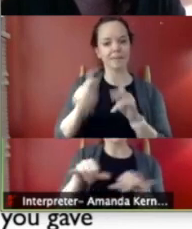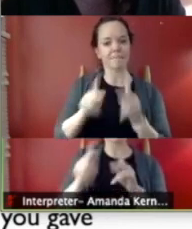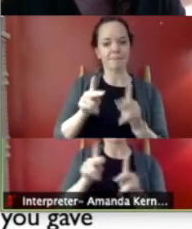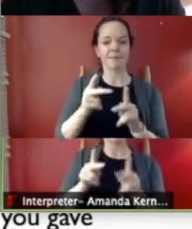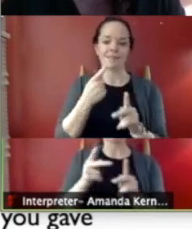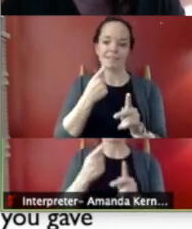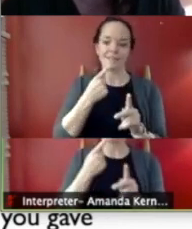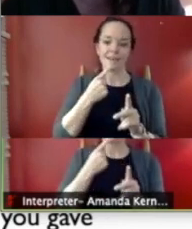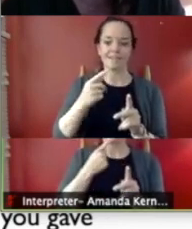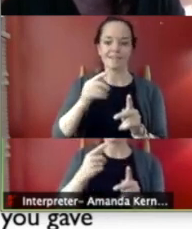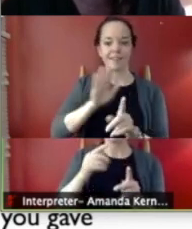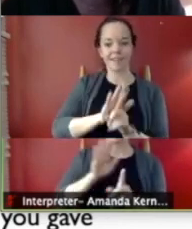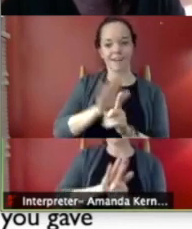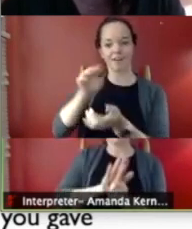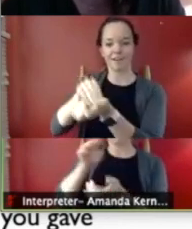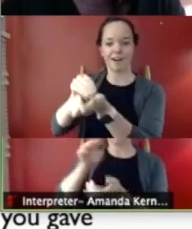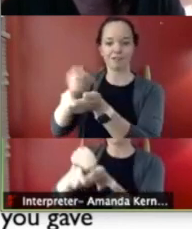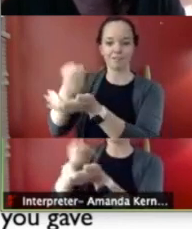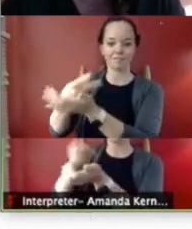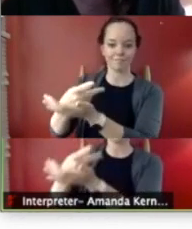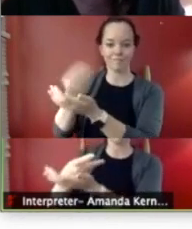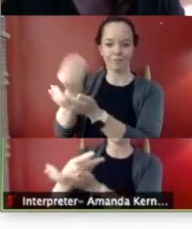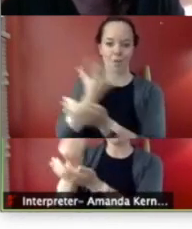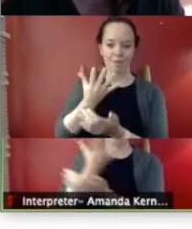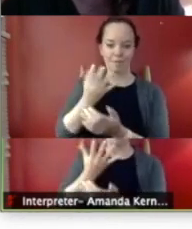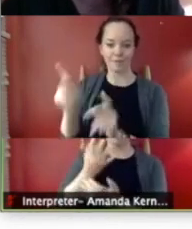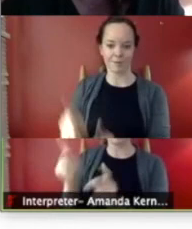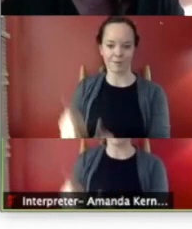provider. Next slide.